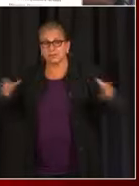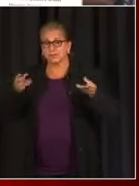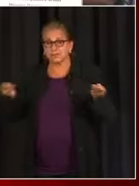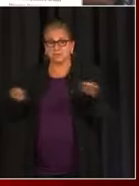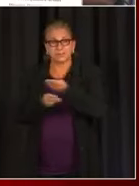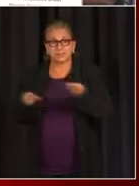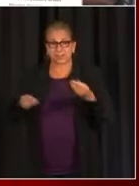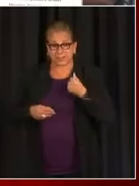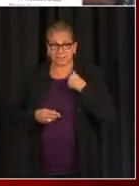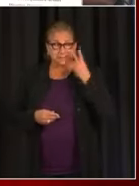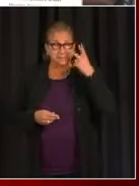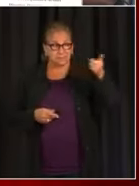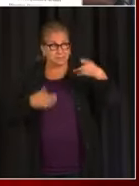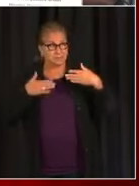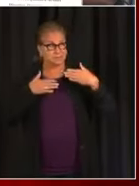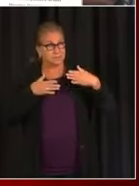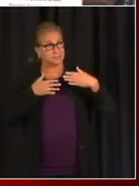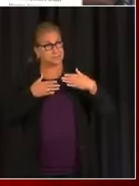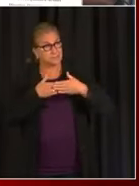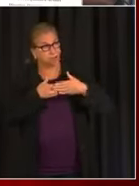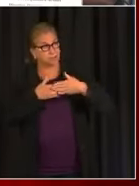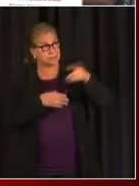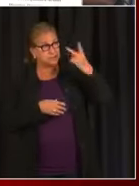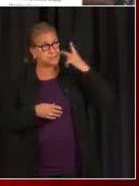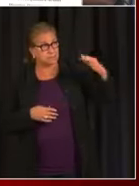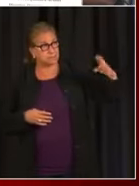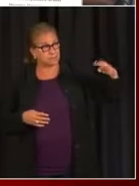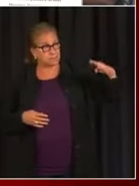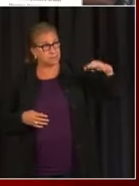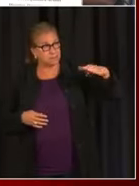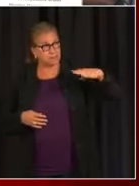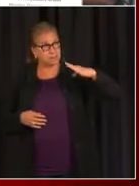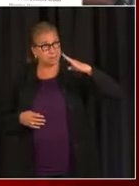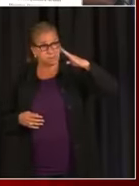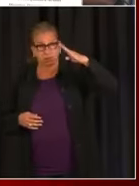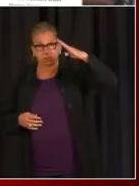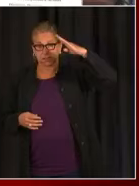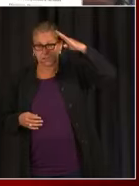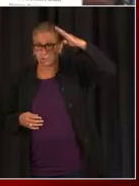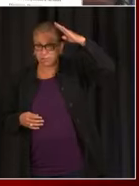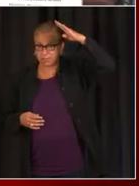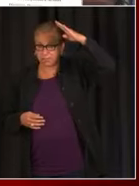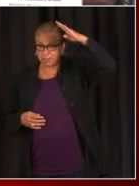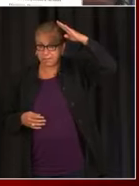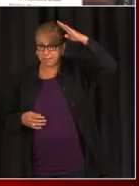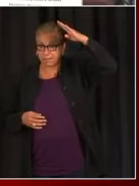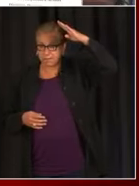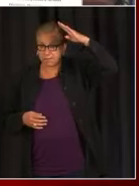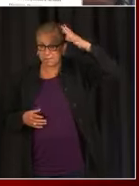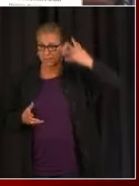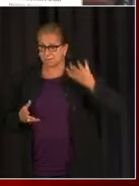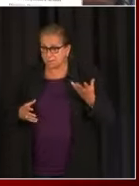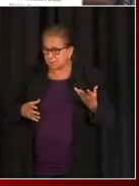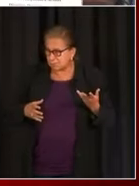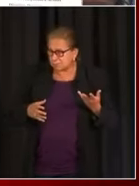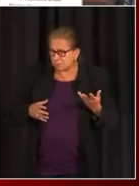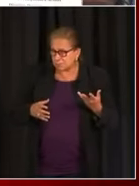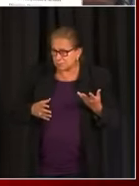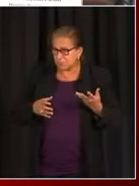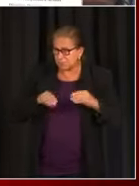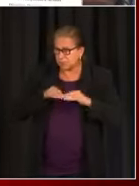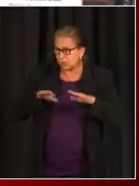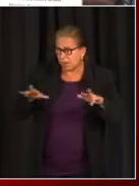since the beginning of July, where we had great case rates with minimal